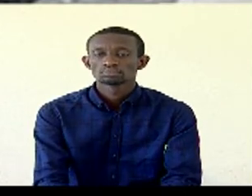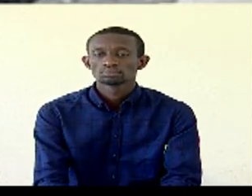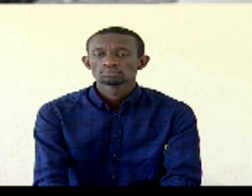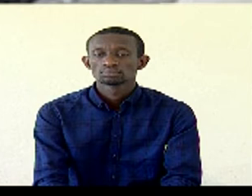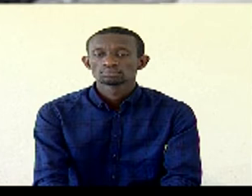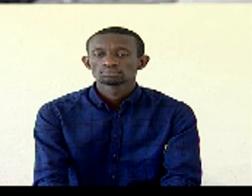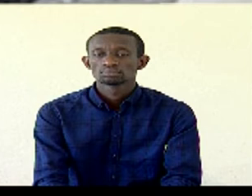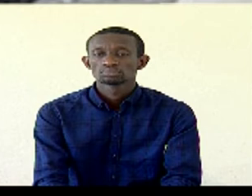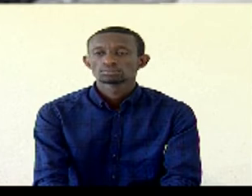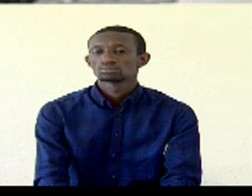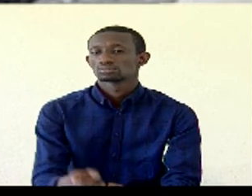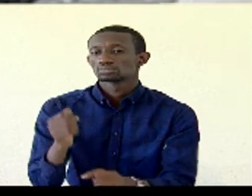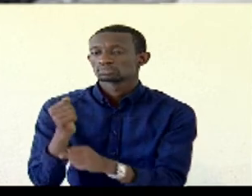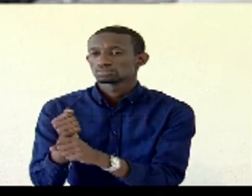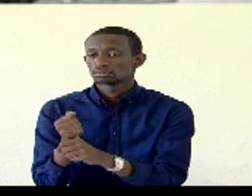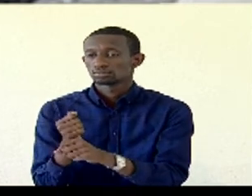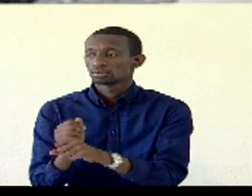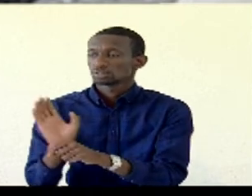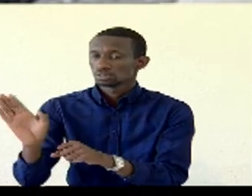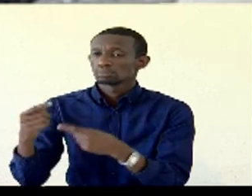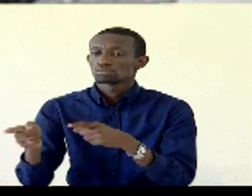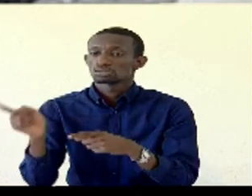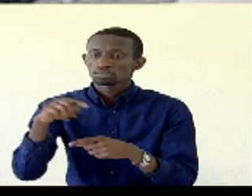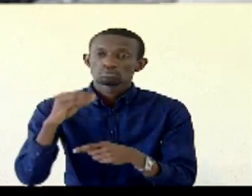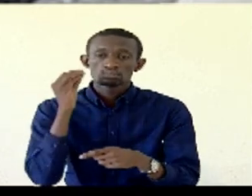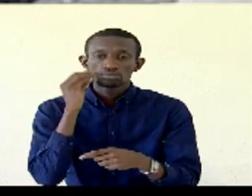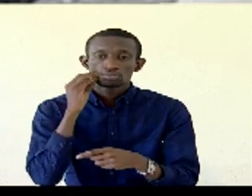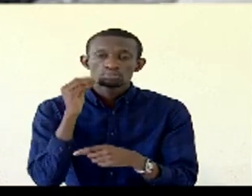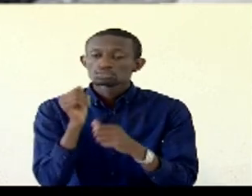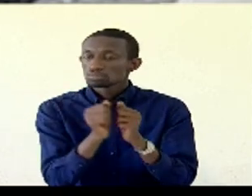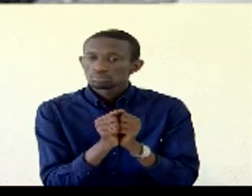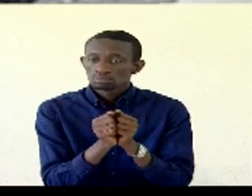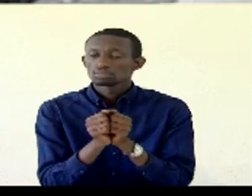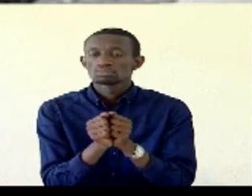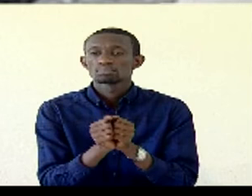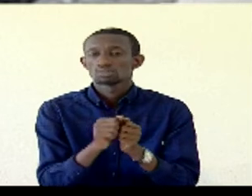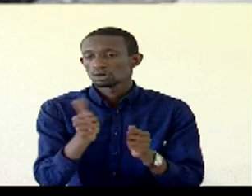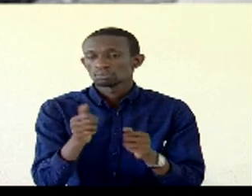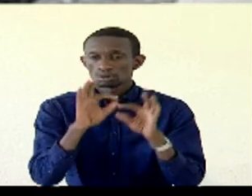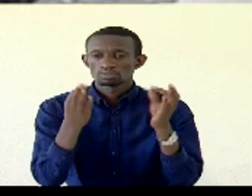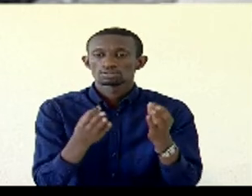You just got your job, you're still at home, you haven't got your own house. Time to pack and go.